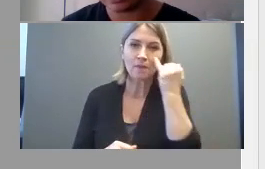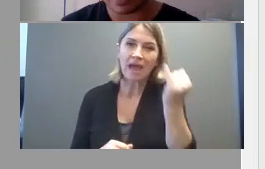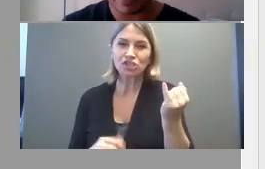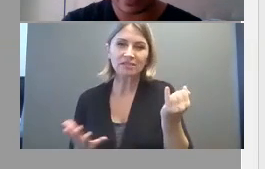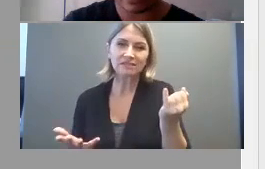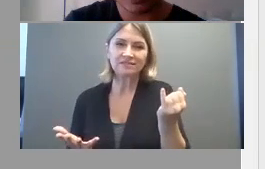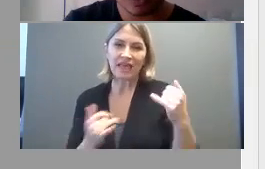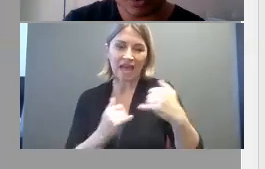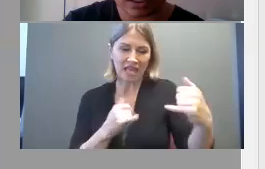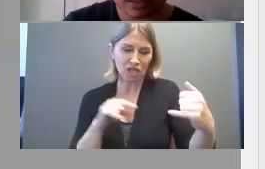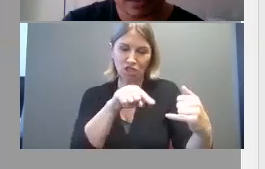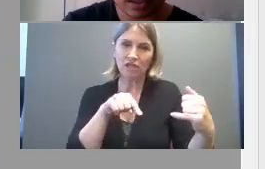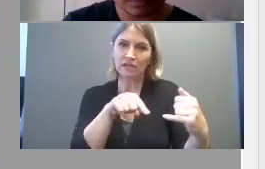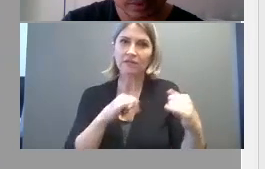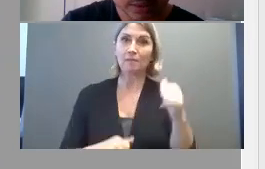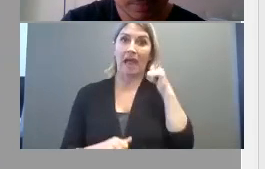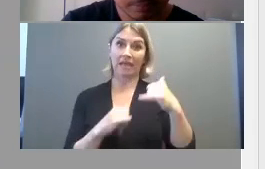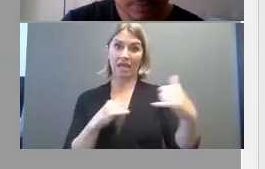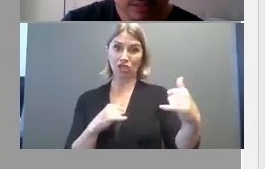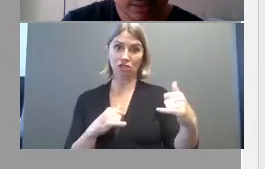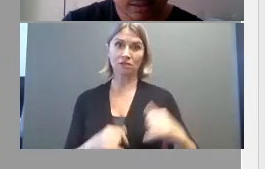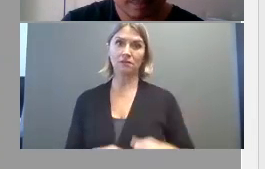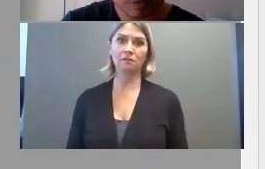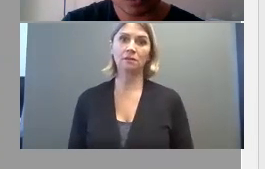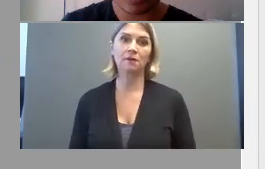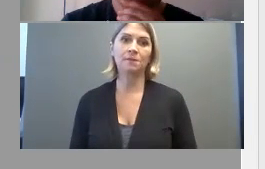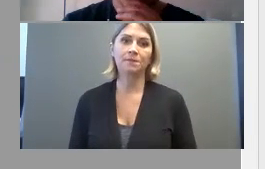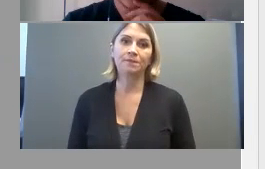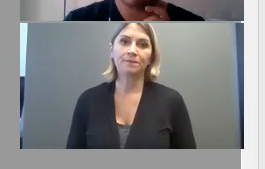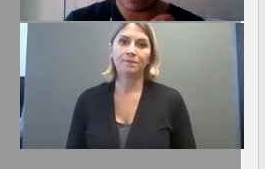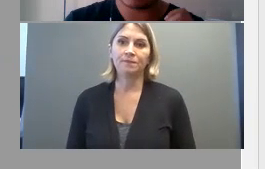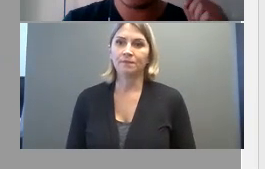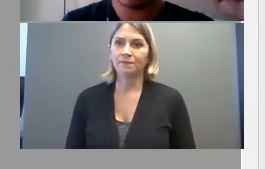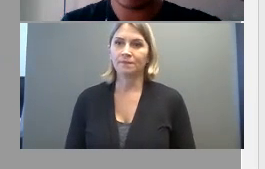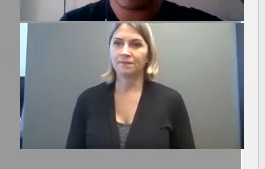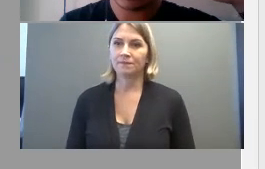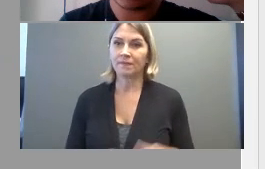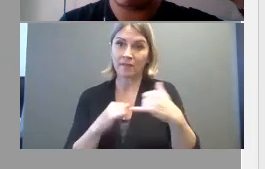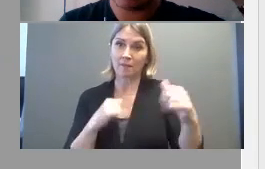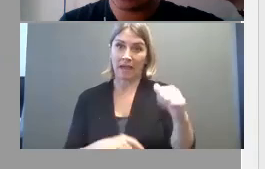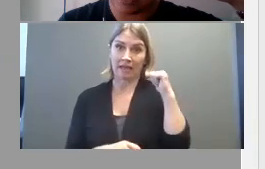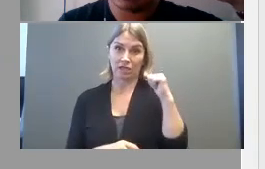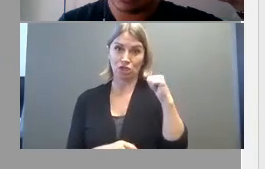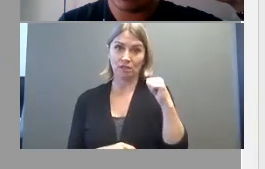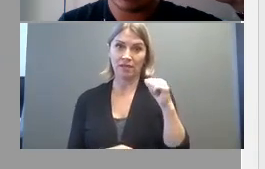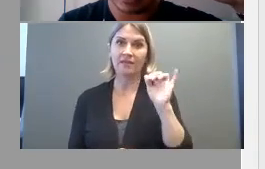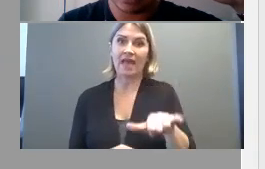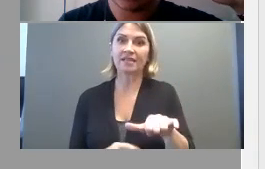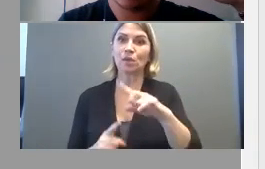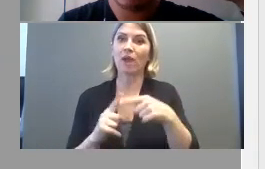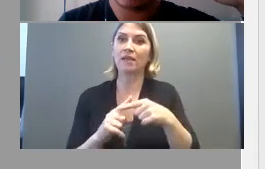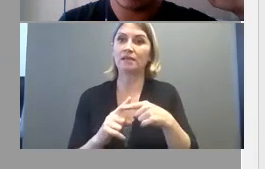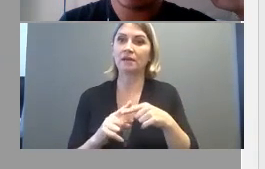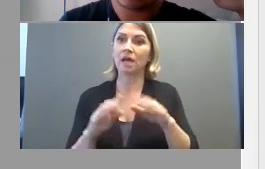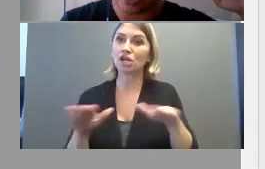edge is. A back edge was, let's bring back. A back edge was essentially when there is an